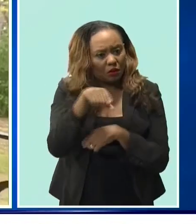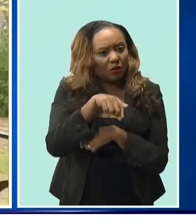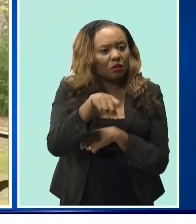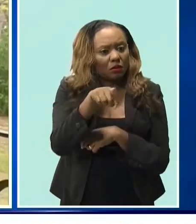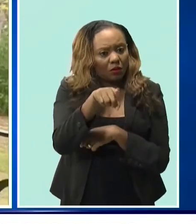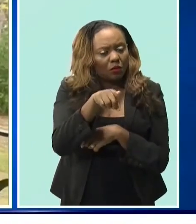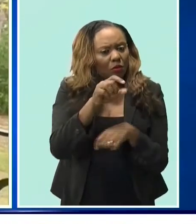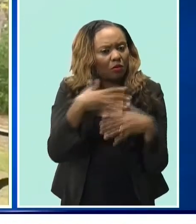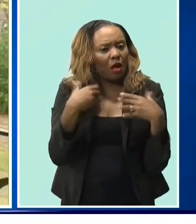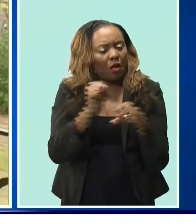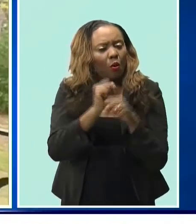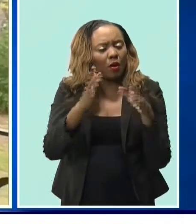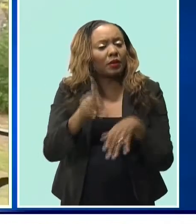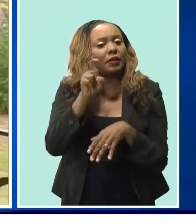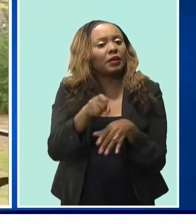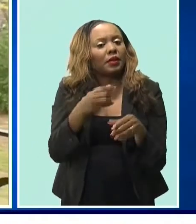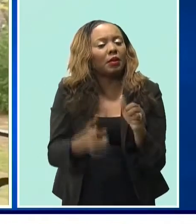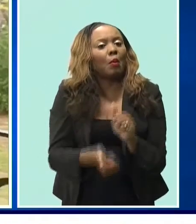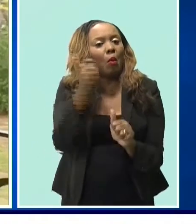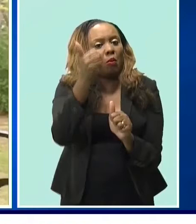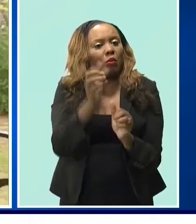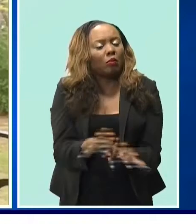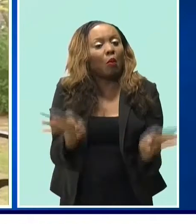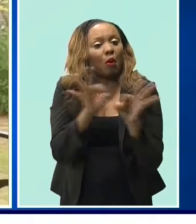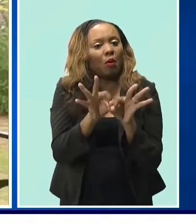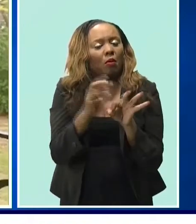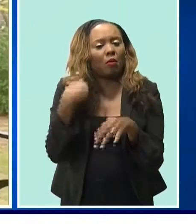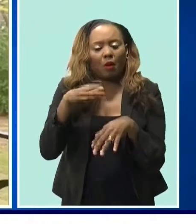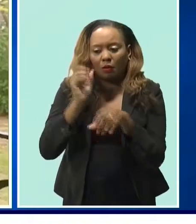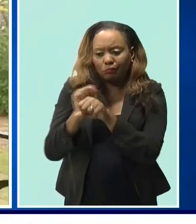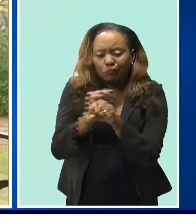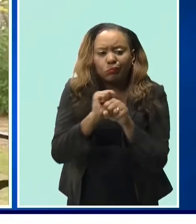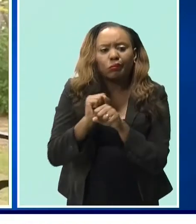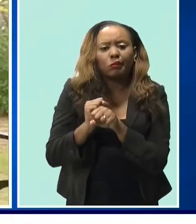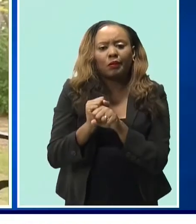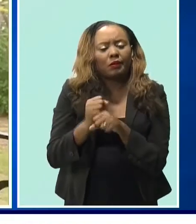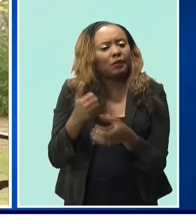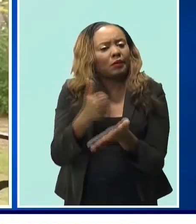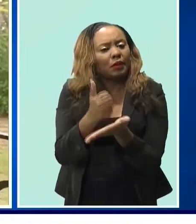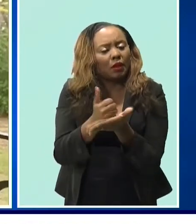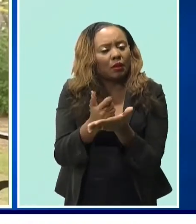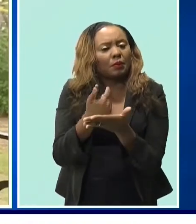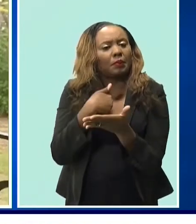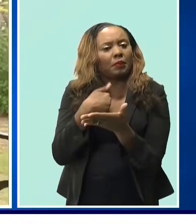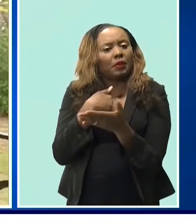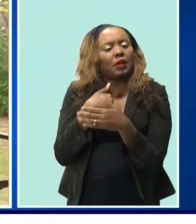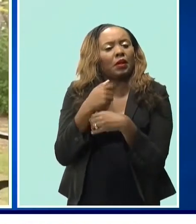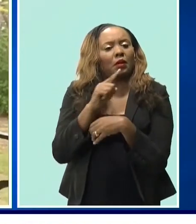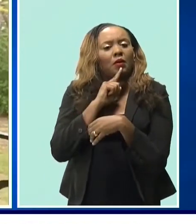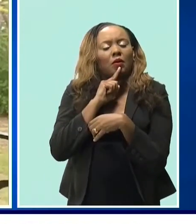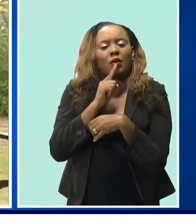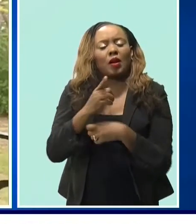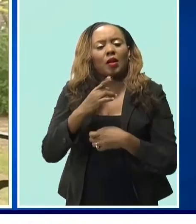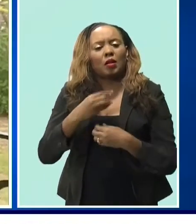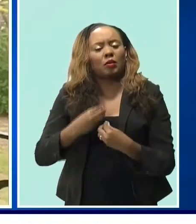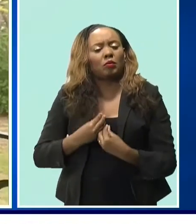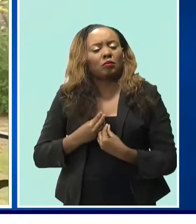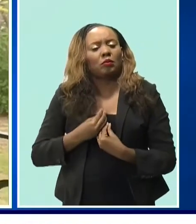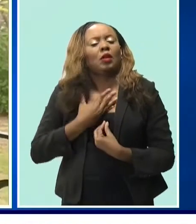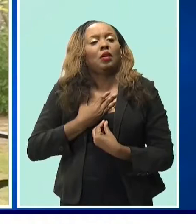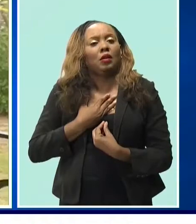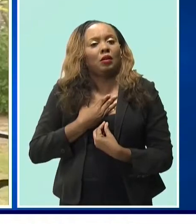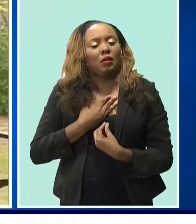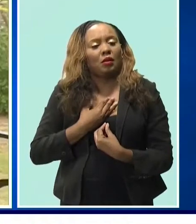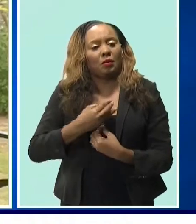line. And believe you me, we will do whatever is necessary to help you. I particularly am even more moved because obviously